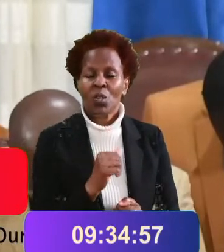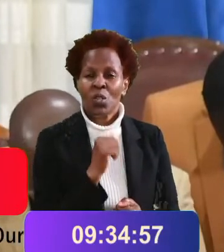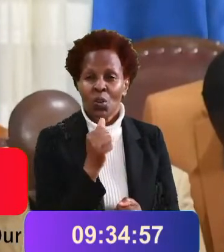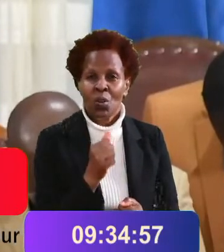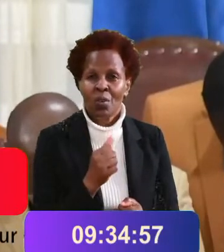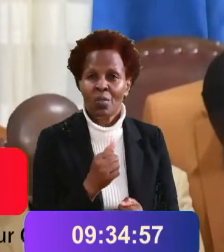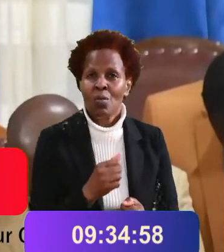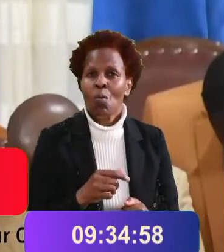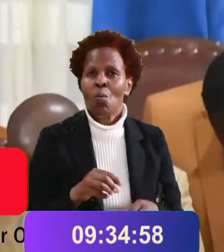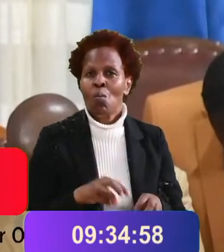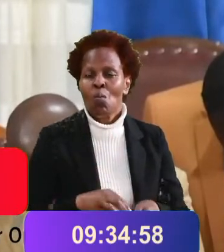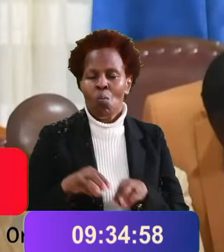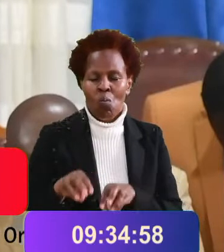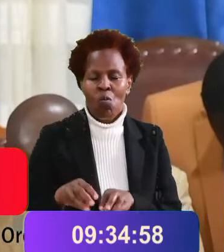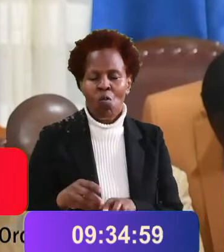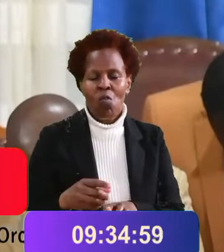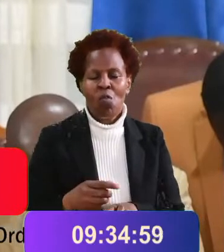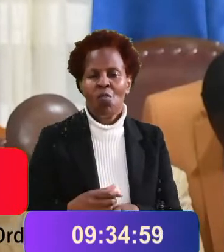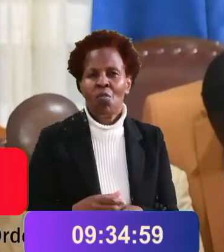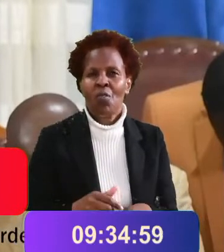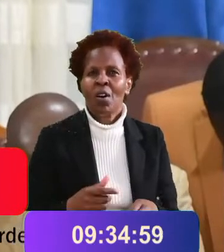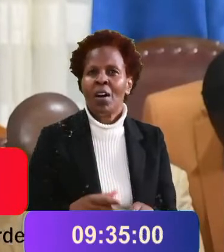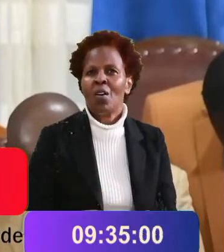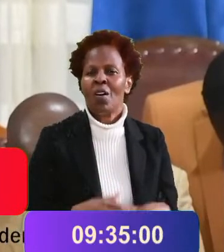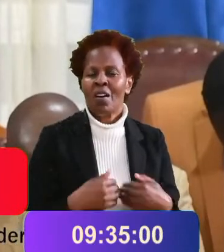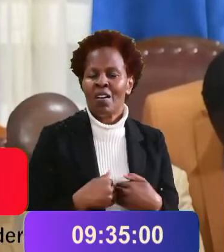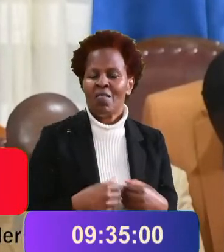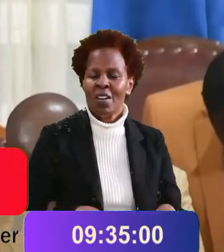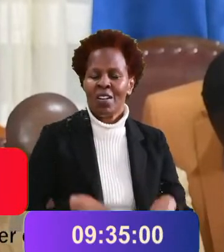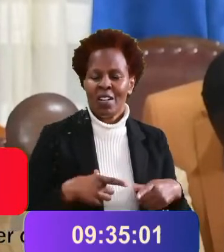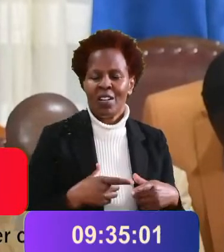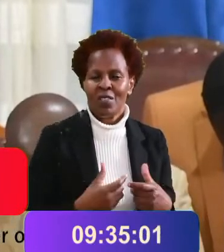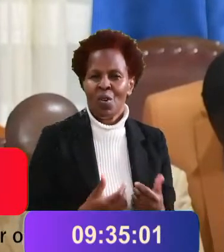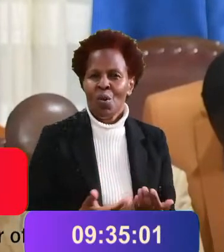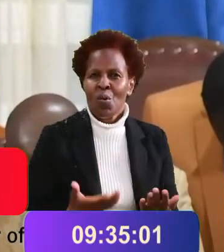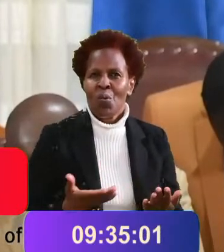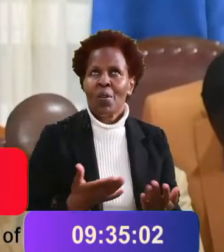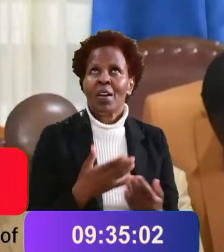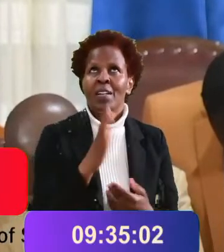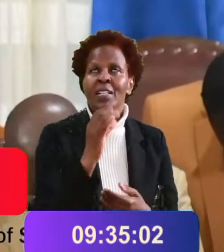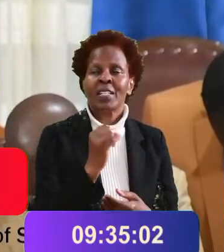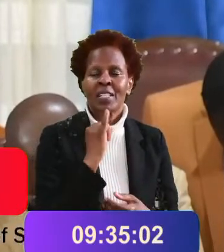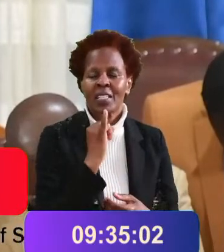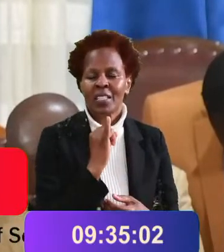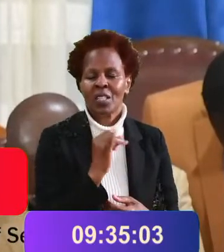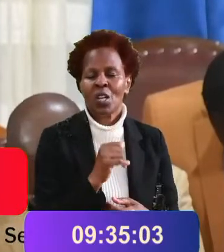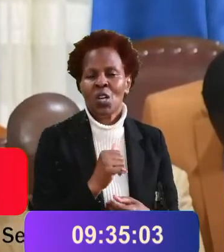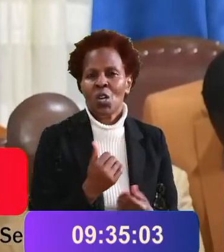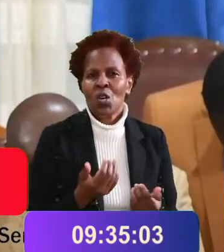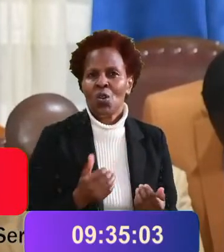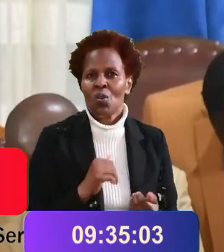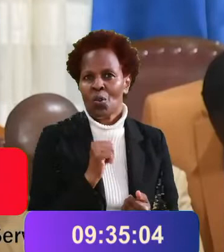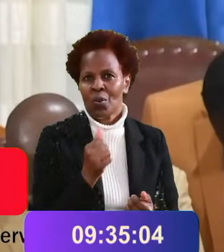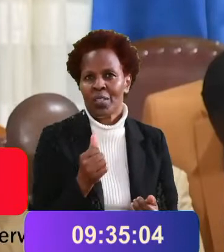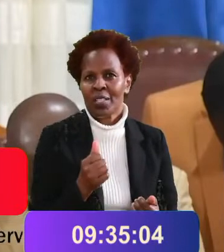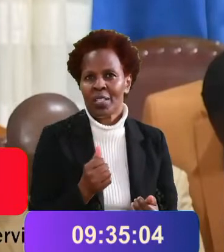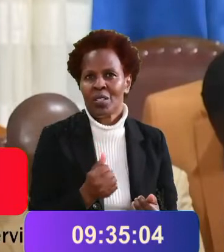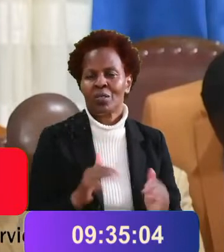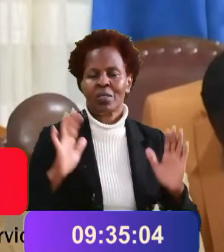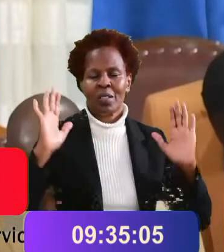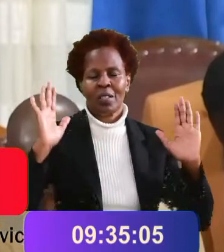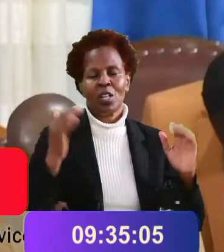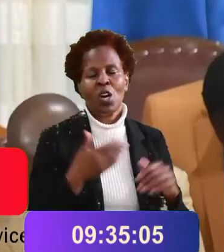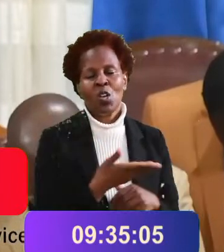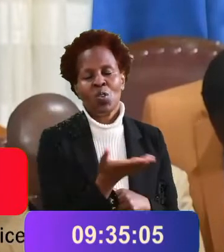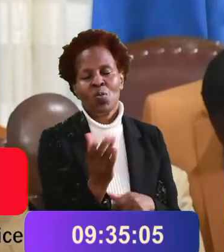live a life where I'm in church. I want to surrender my life to Jesus Christ.